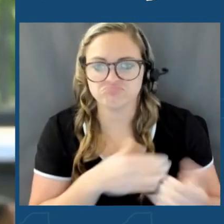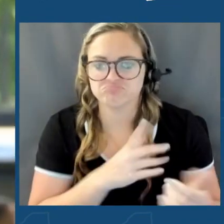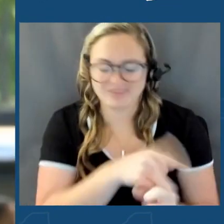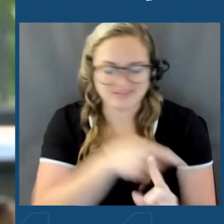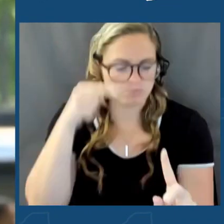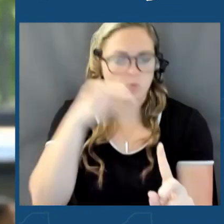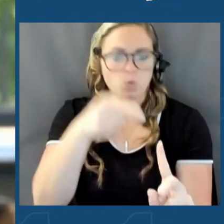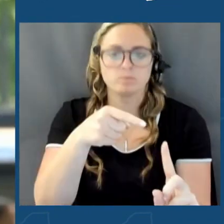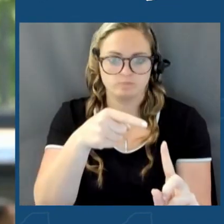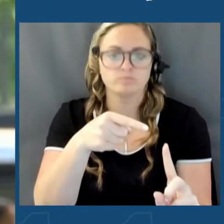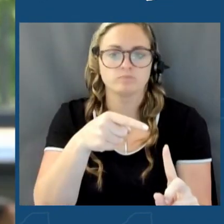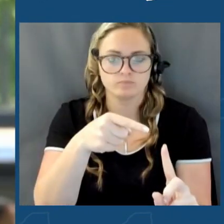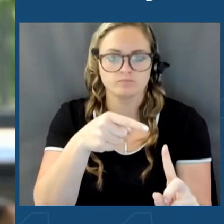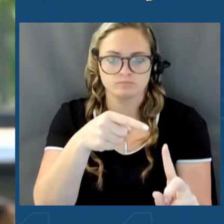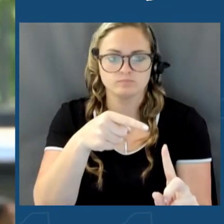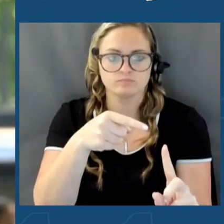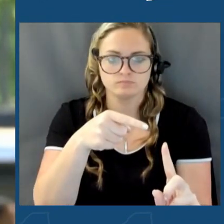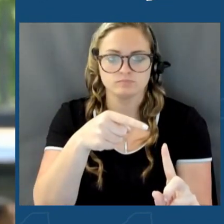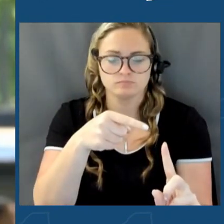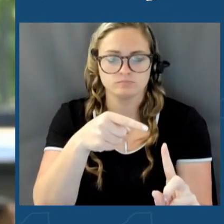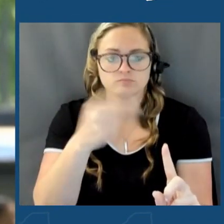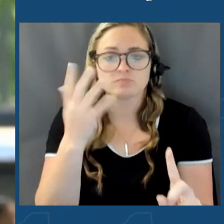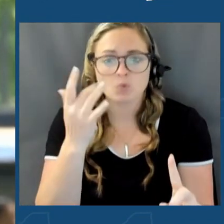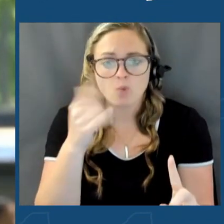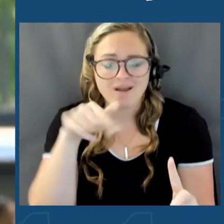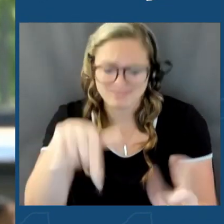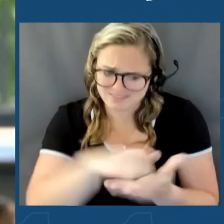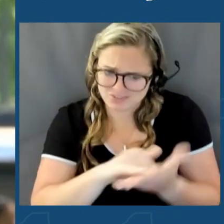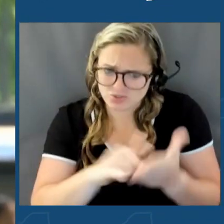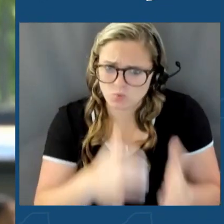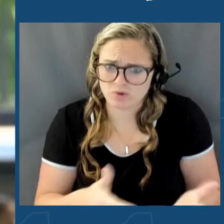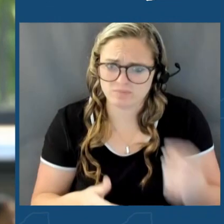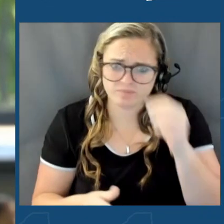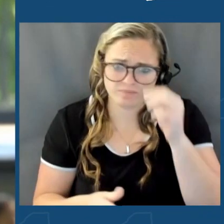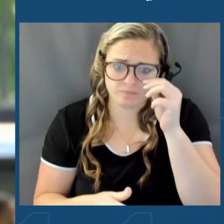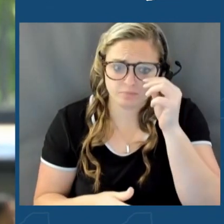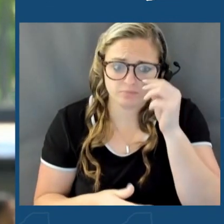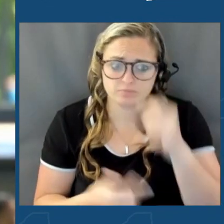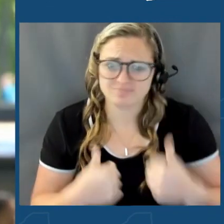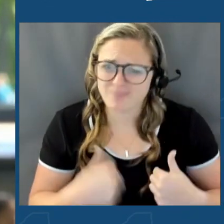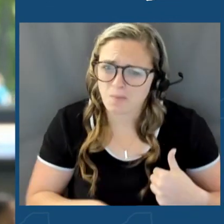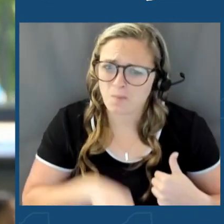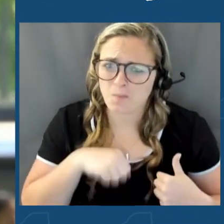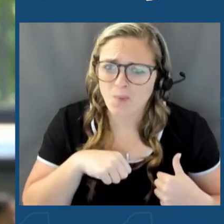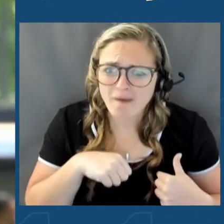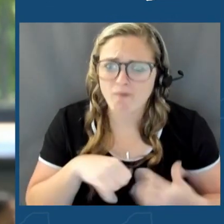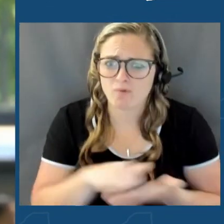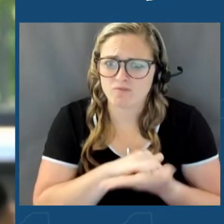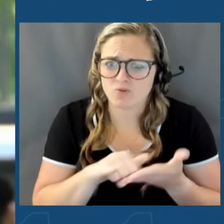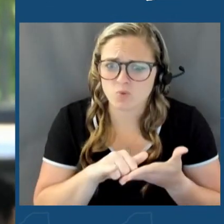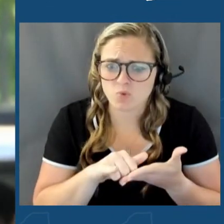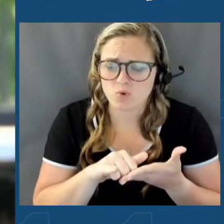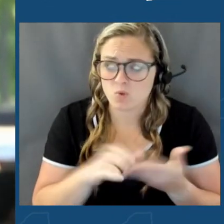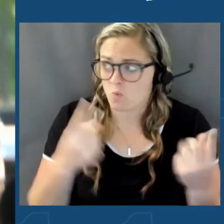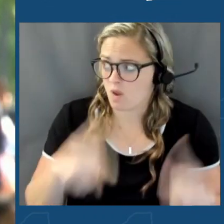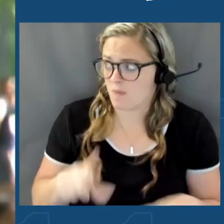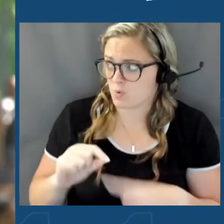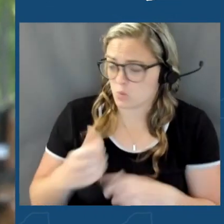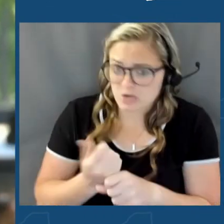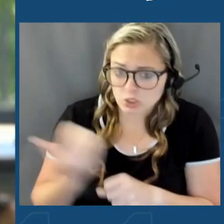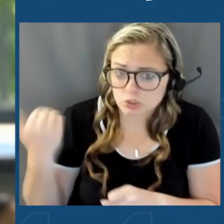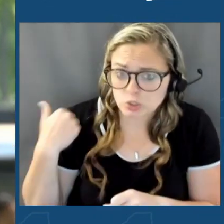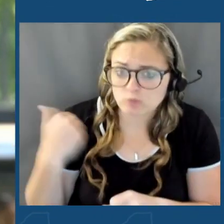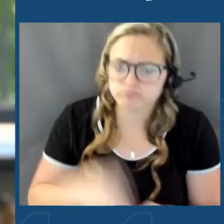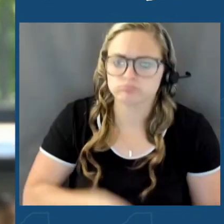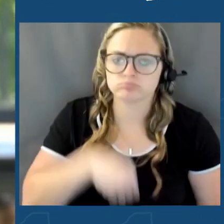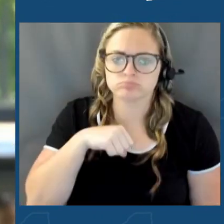today, because this is New York. I'm proud of New York. I'm proud of what occurred back 20 years ago.